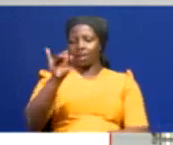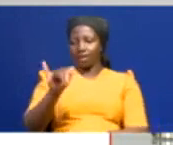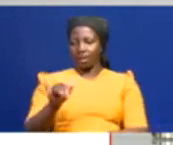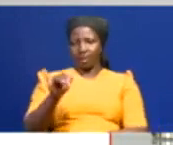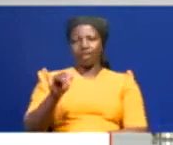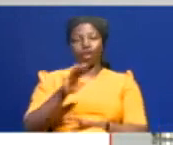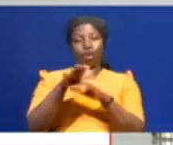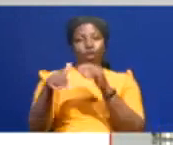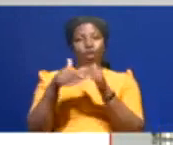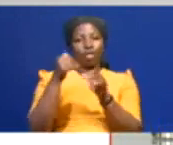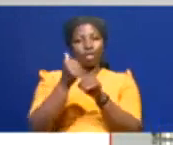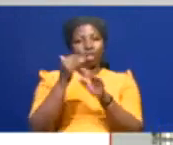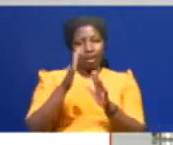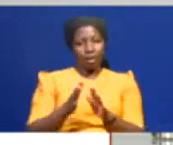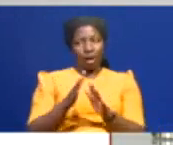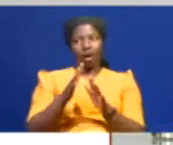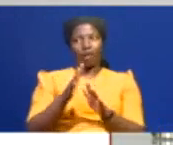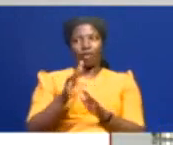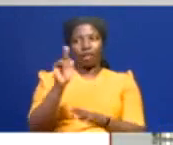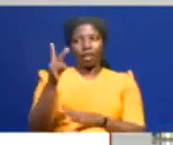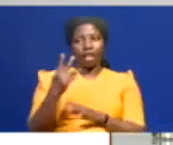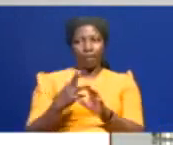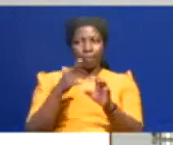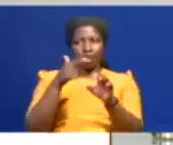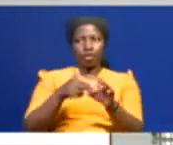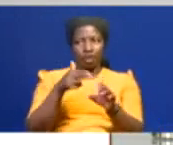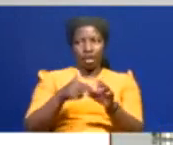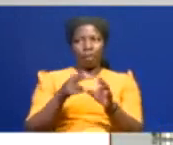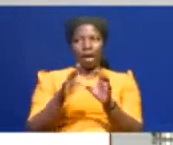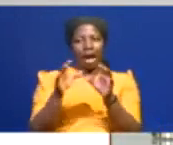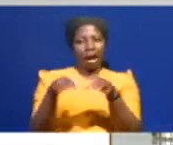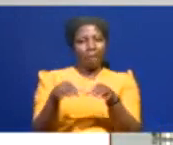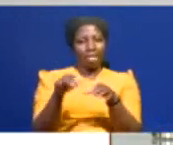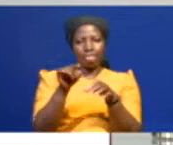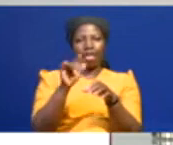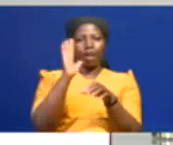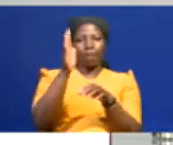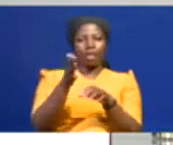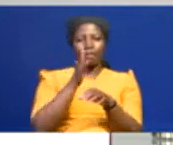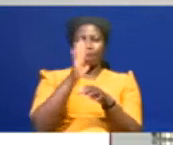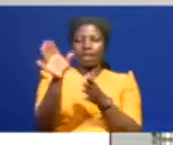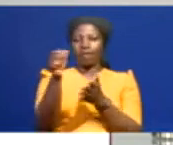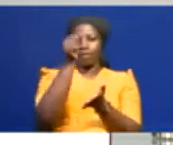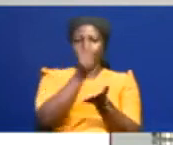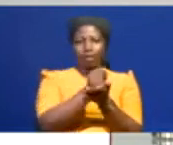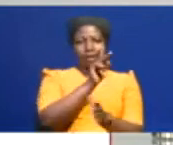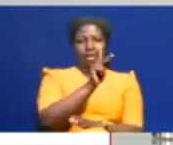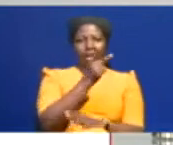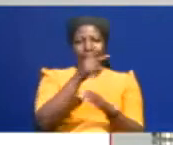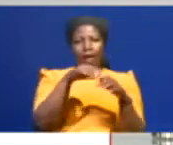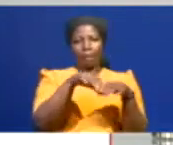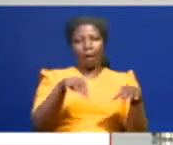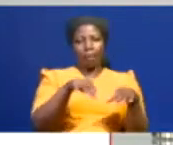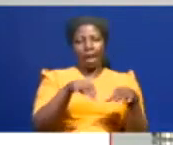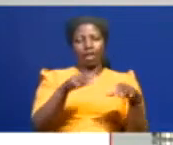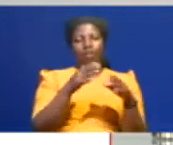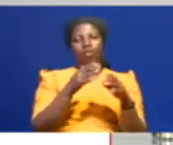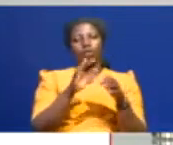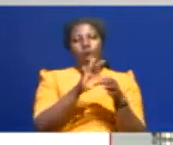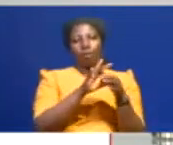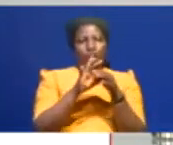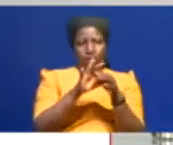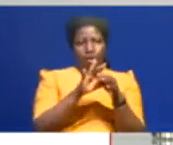Now, all the employees of the defunct Kenya Petroleum Refinery Limited will be absorbed by the Kenya Pipeline